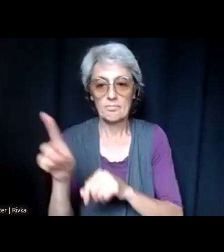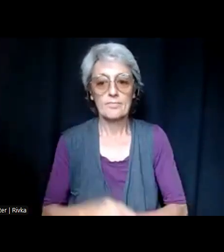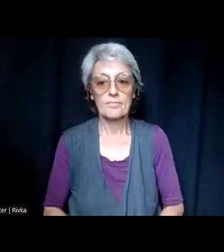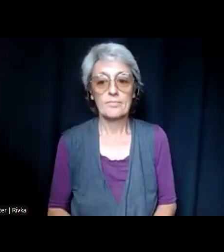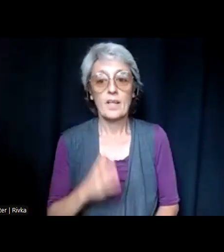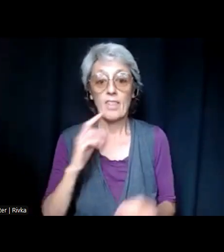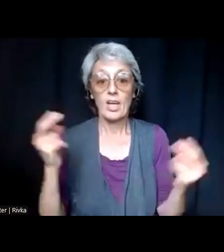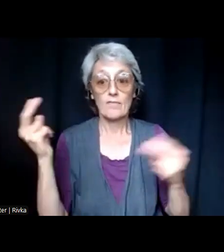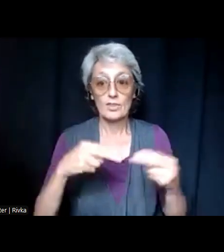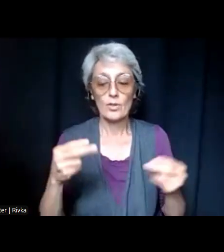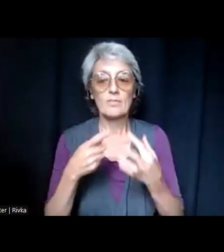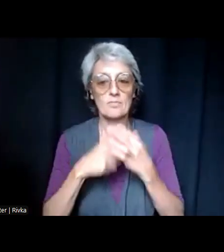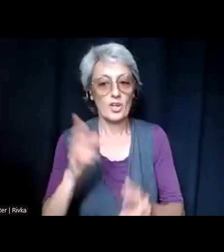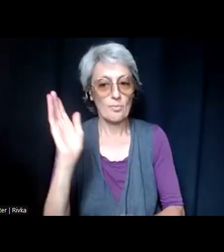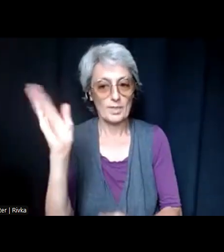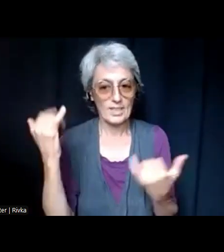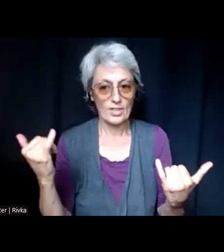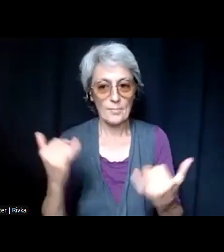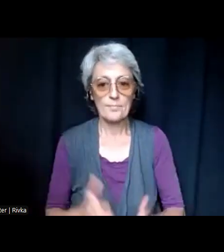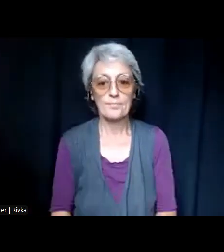today's presentation.